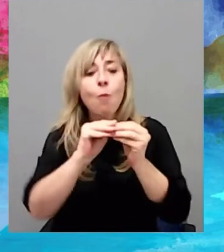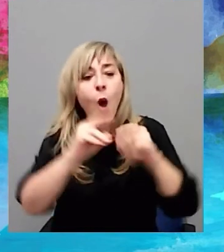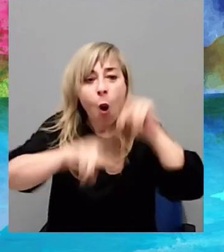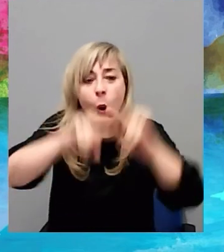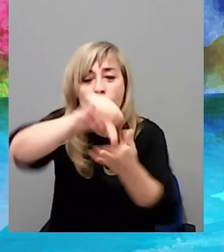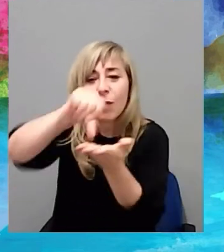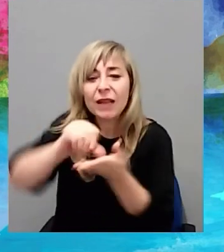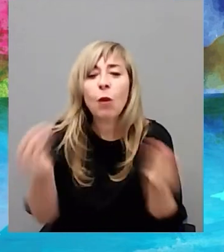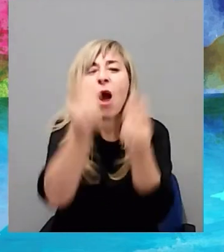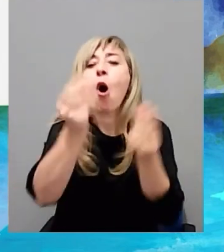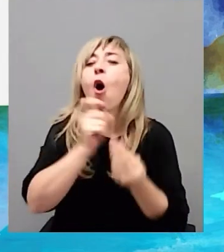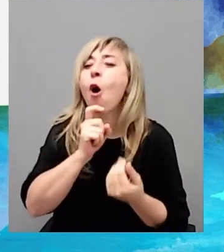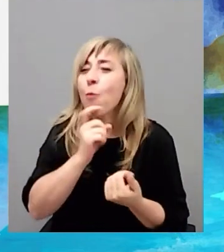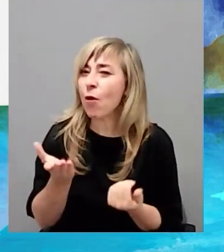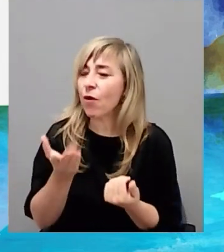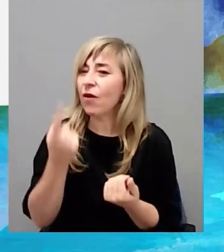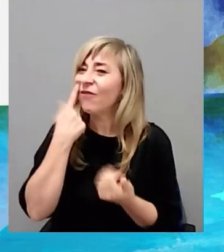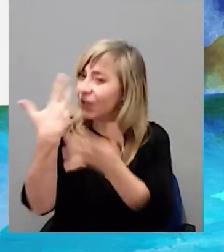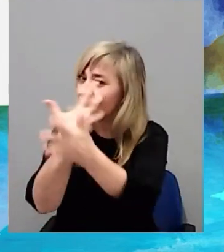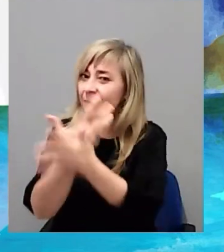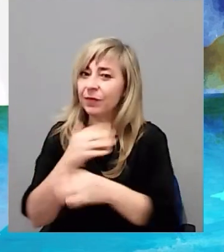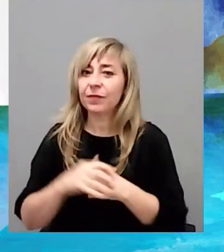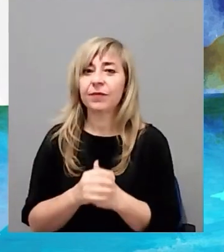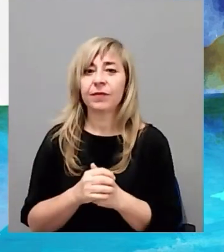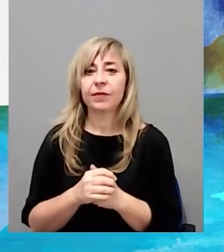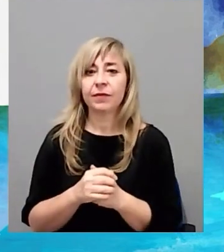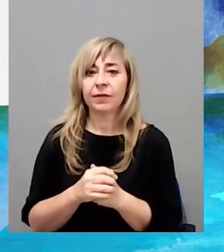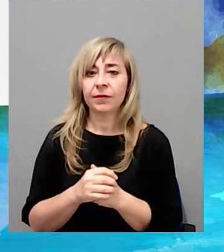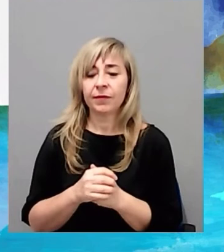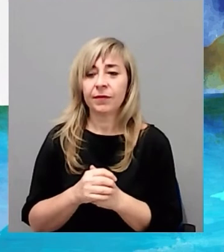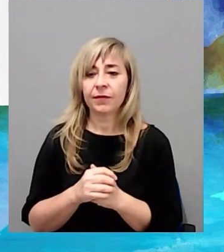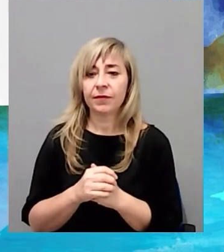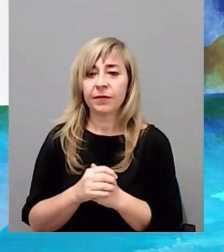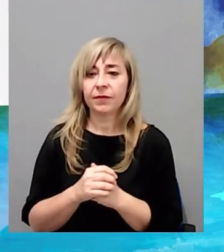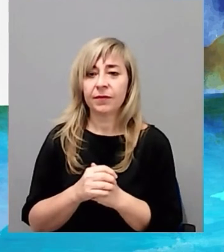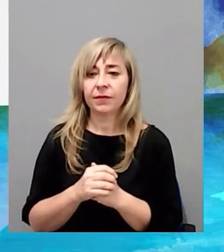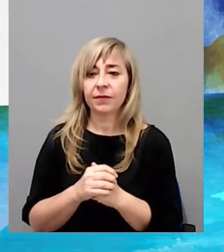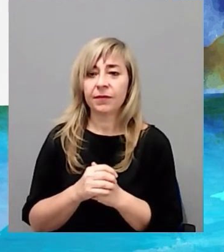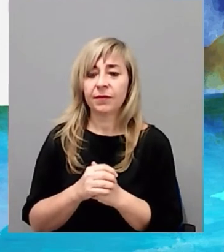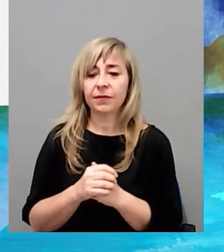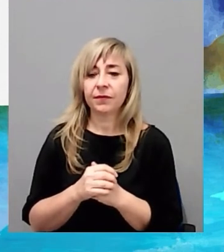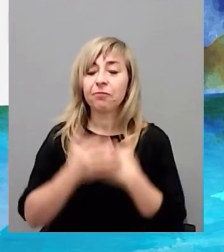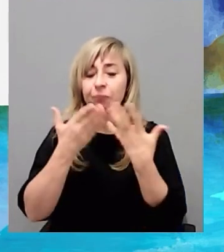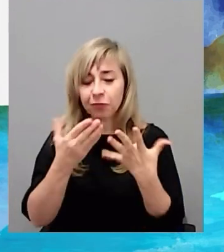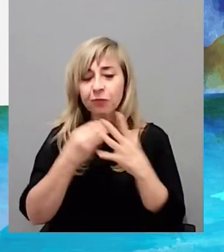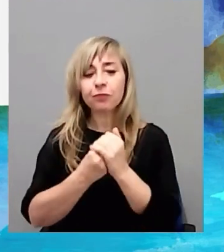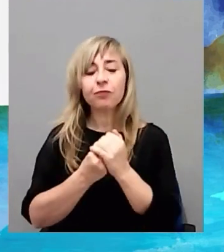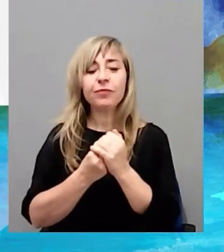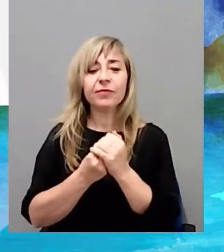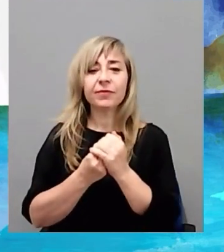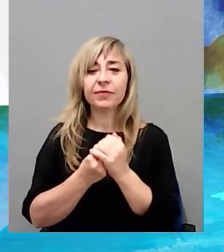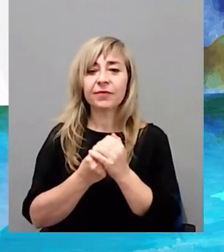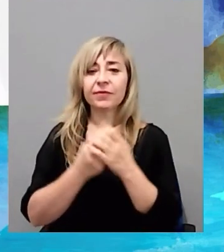So, in fact, Picture Access with the following tool enables the cities to